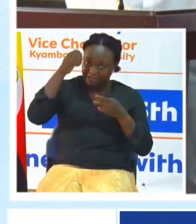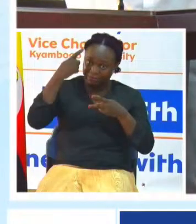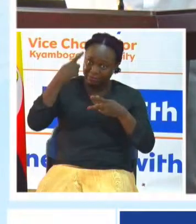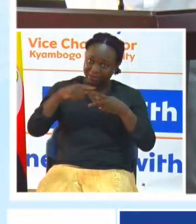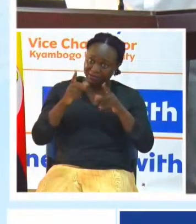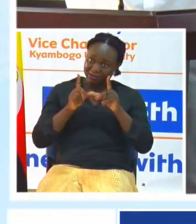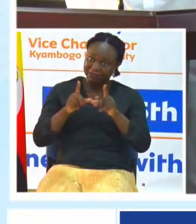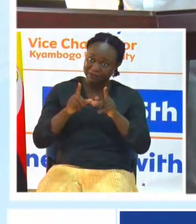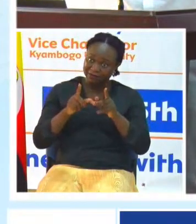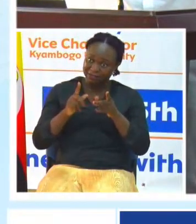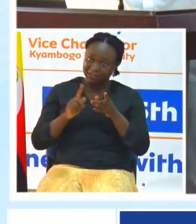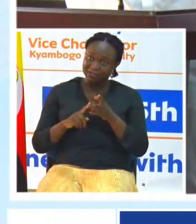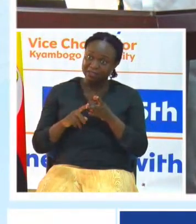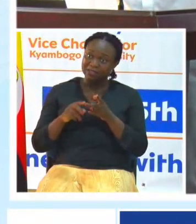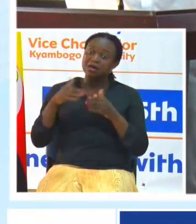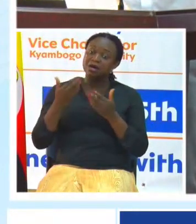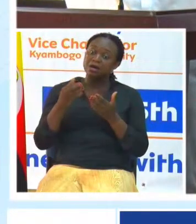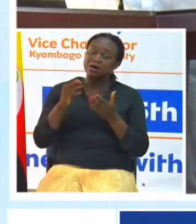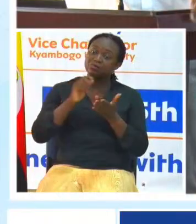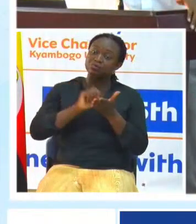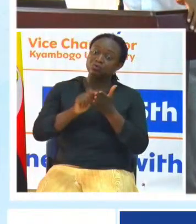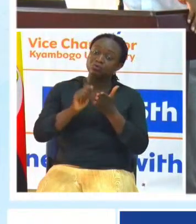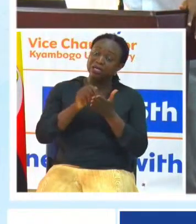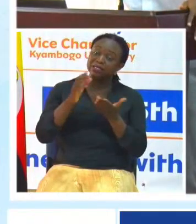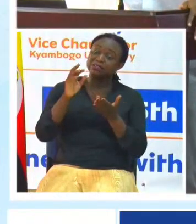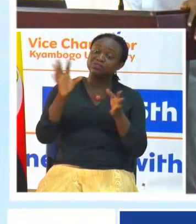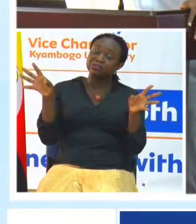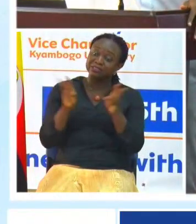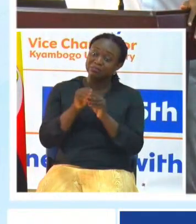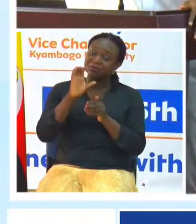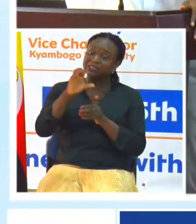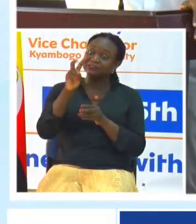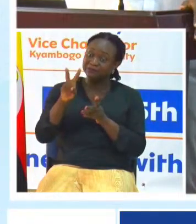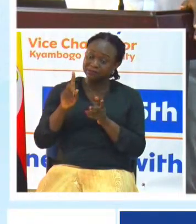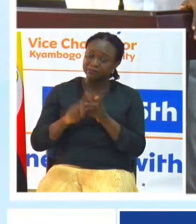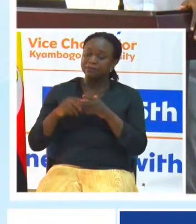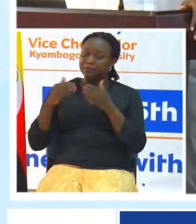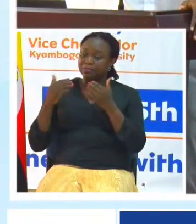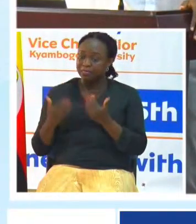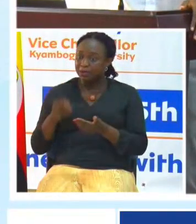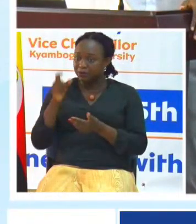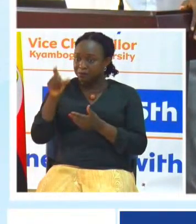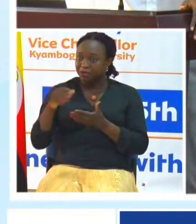transcripts. I talked about resume. I talked about the personal statement. I'm now on the